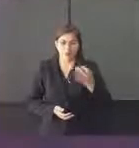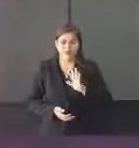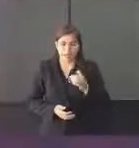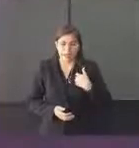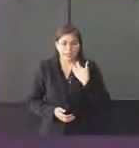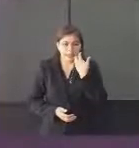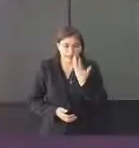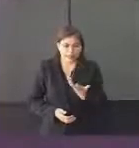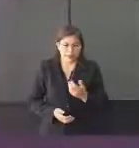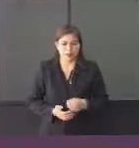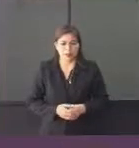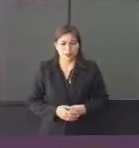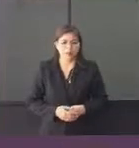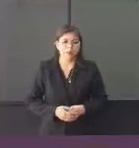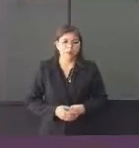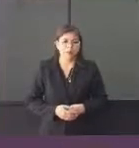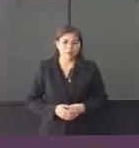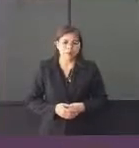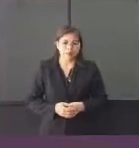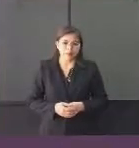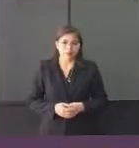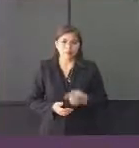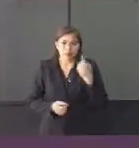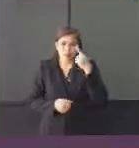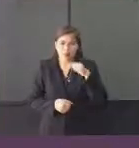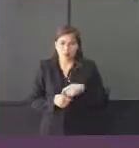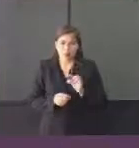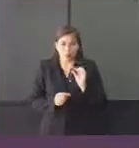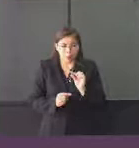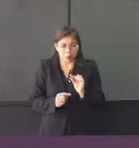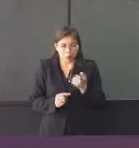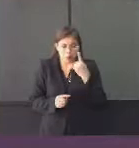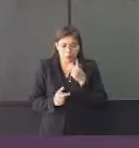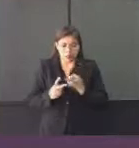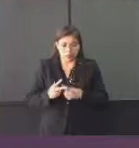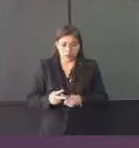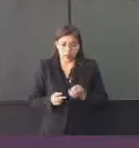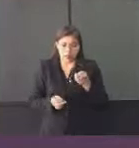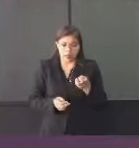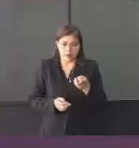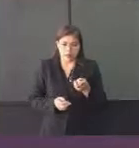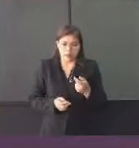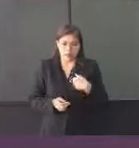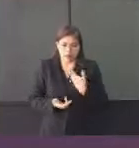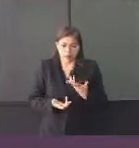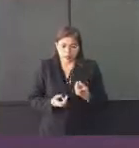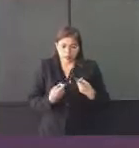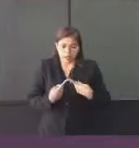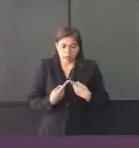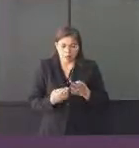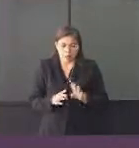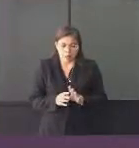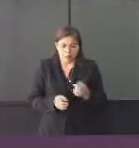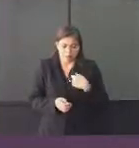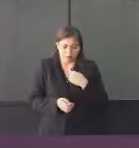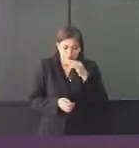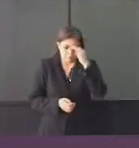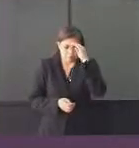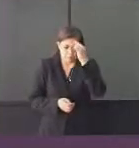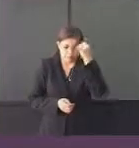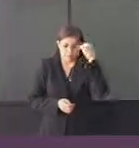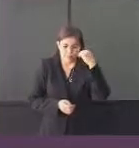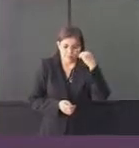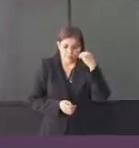because we really were looking forward to this. So I think that the introduction you were giving gives rise